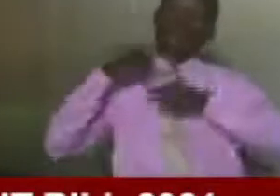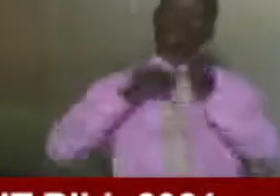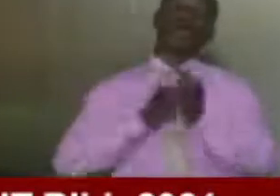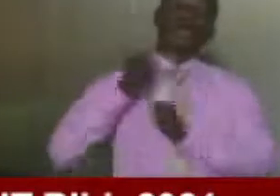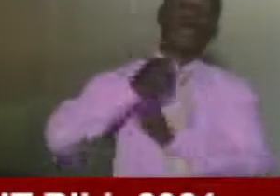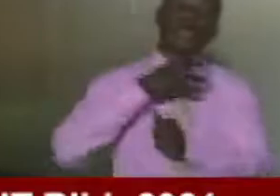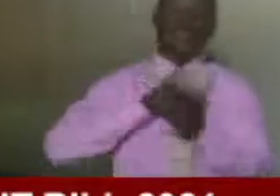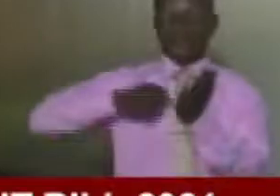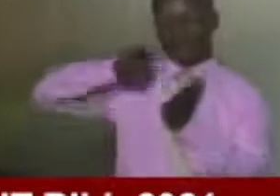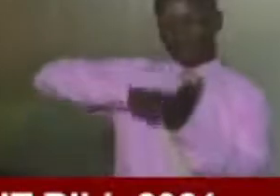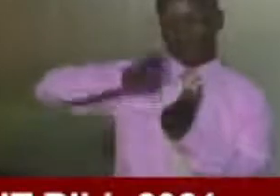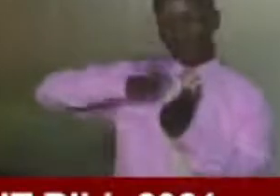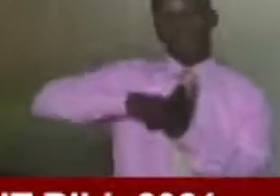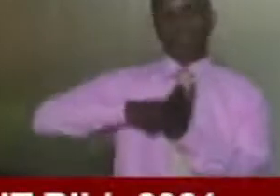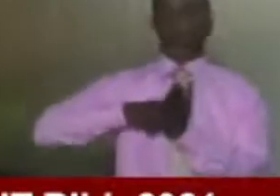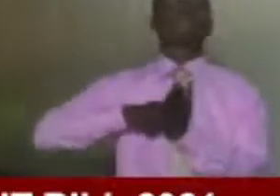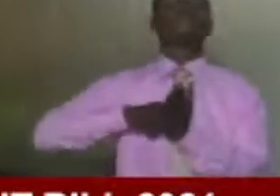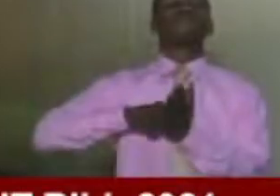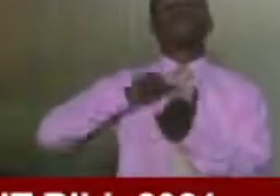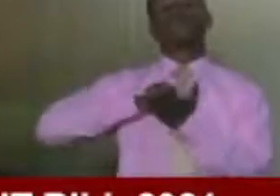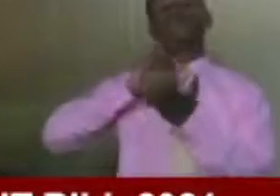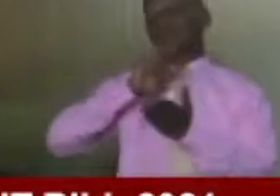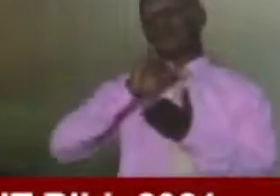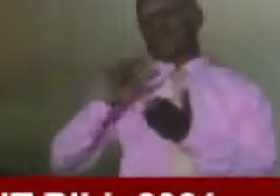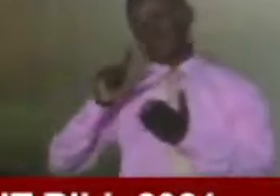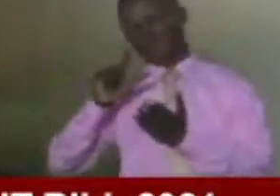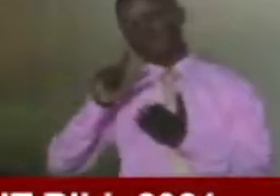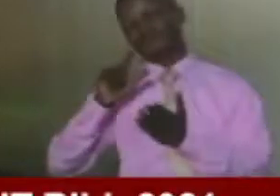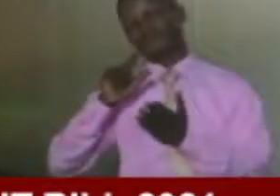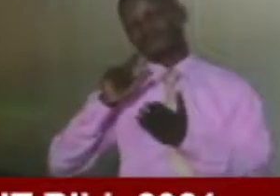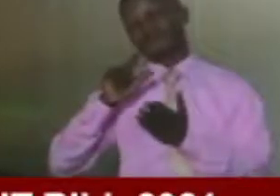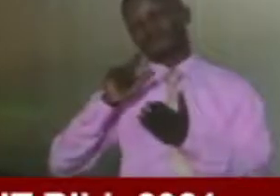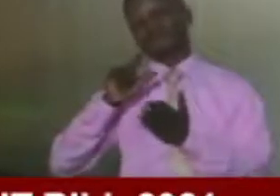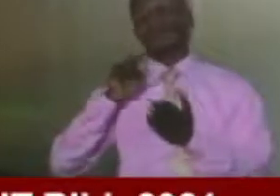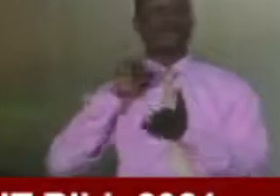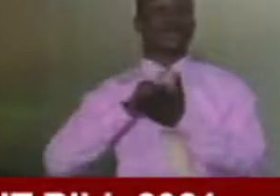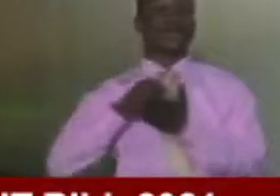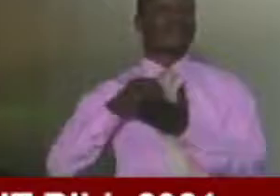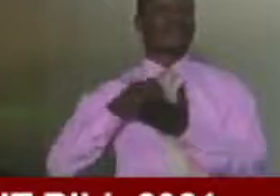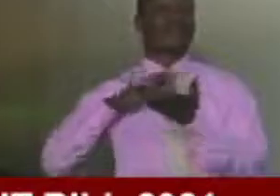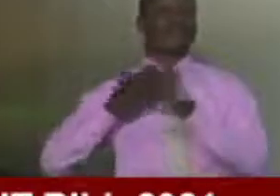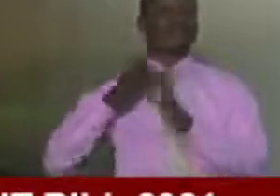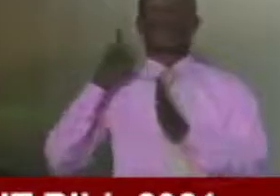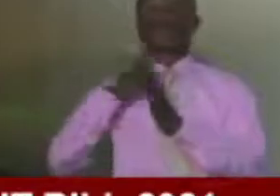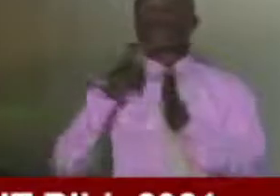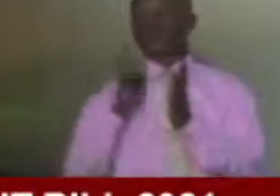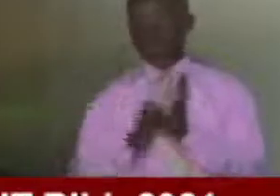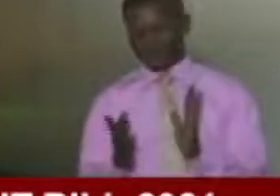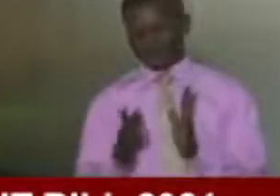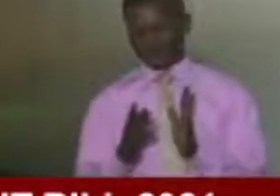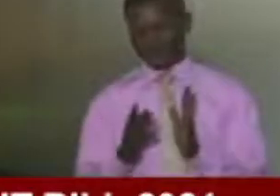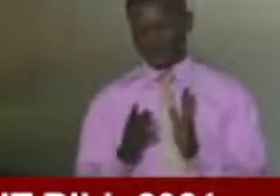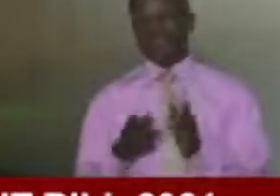and actually assent to this bill so that it becomes law. And let that be